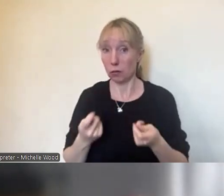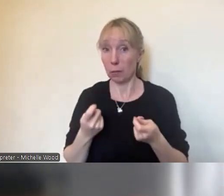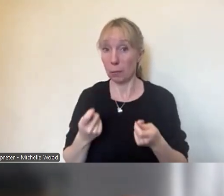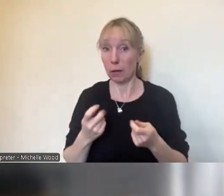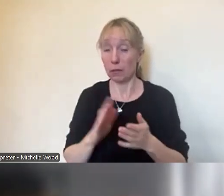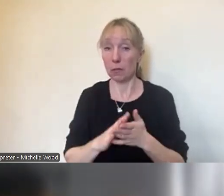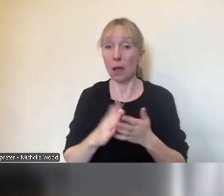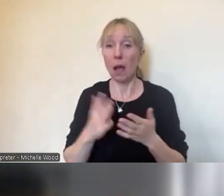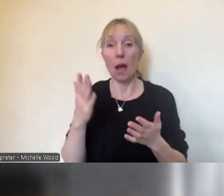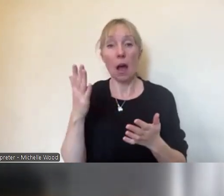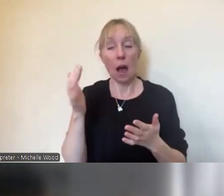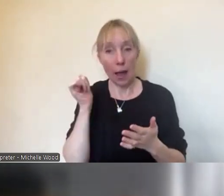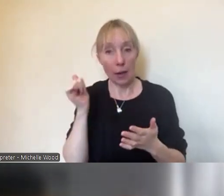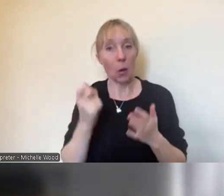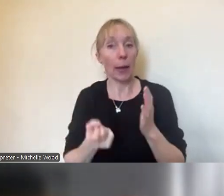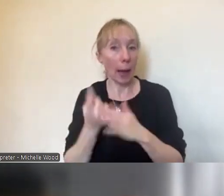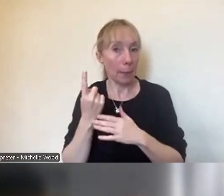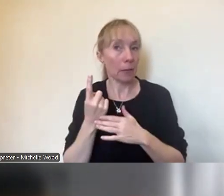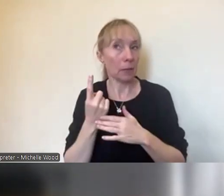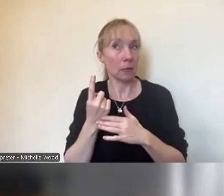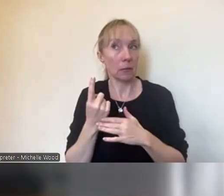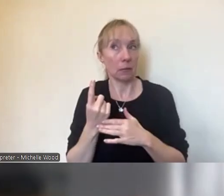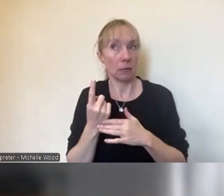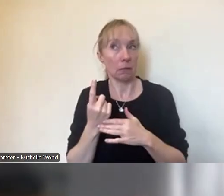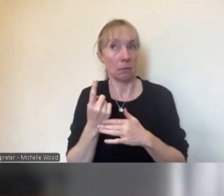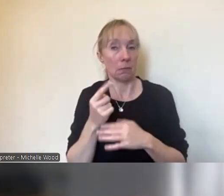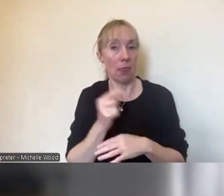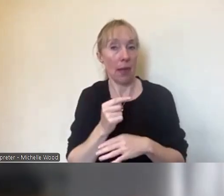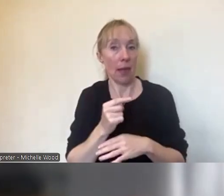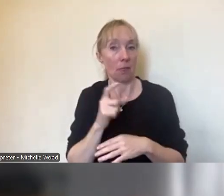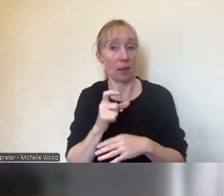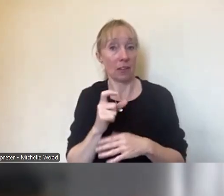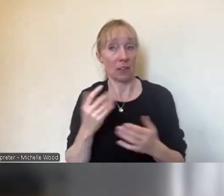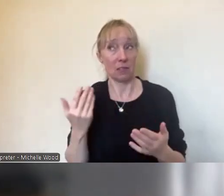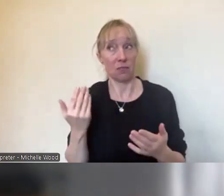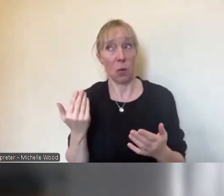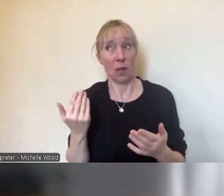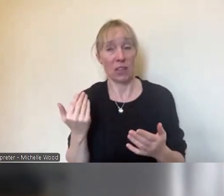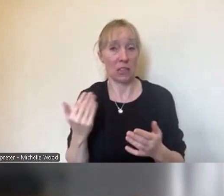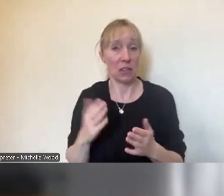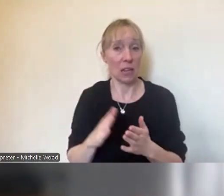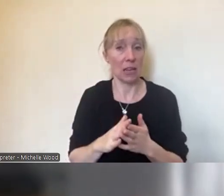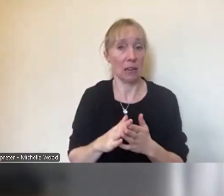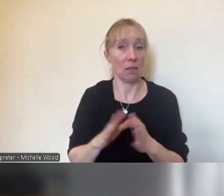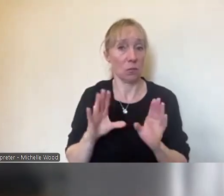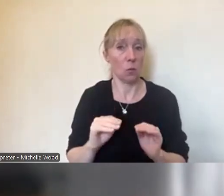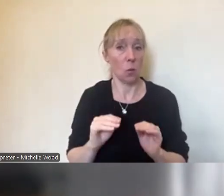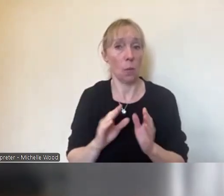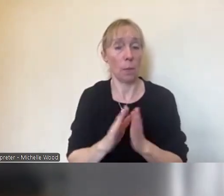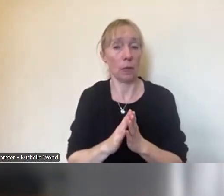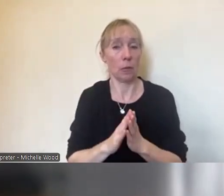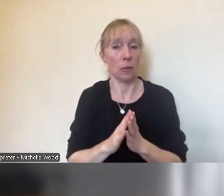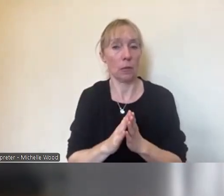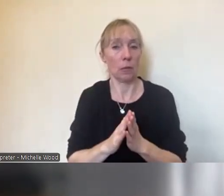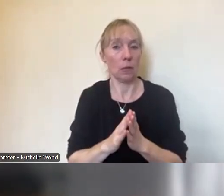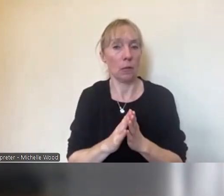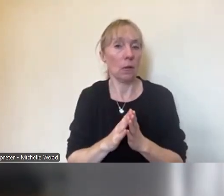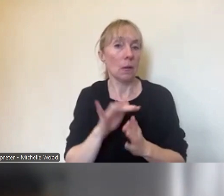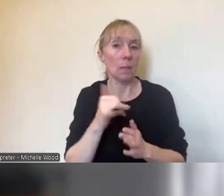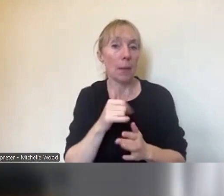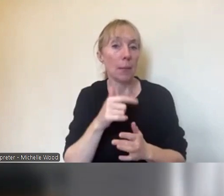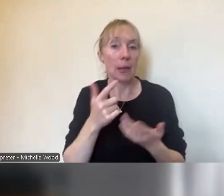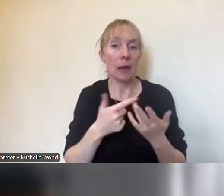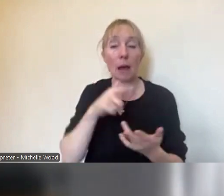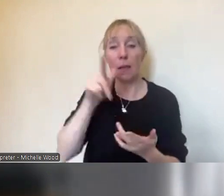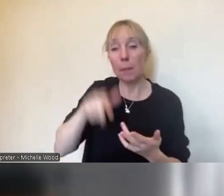happen at the Crichton until reasonably recently. I would need to look that up, so I'm not sure. Maybe somebody else in the call might